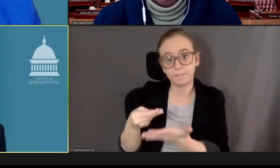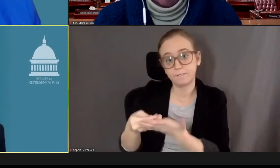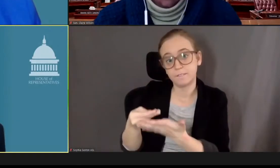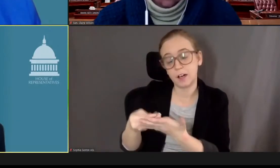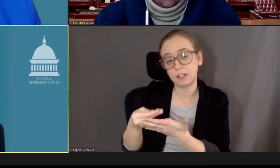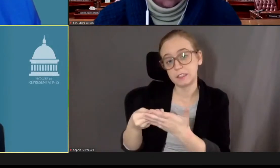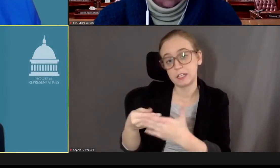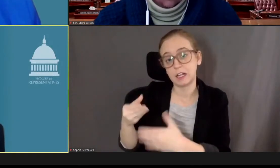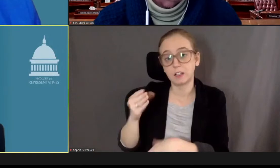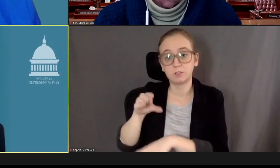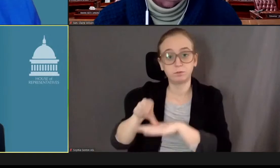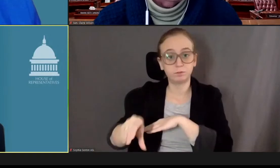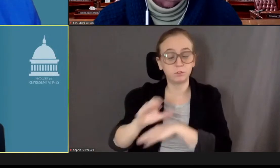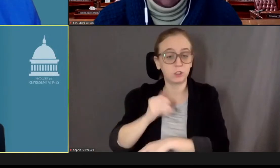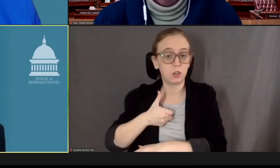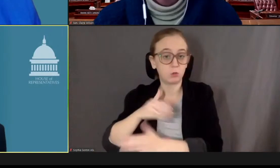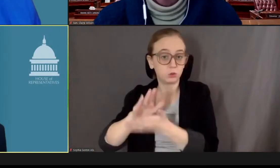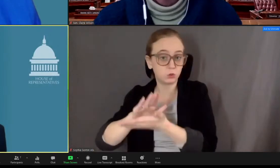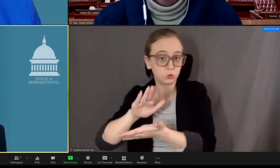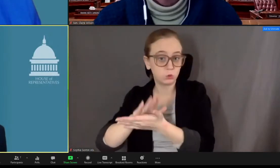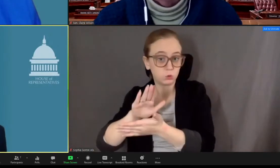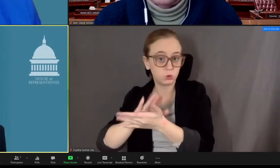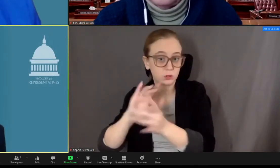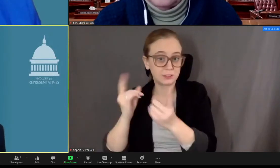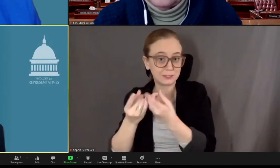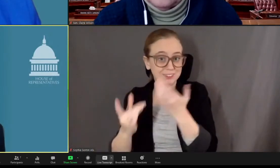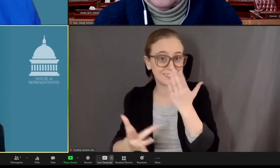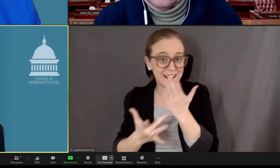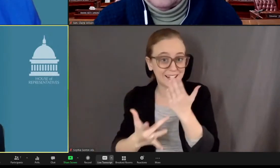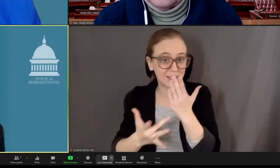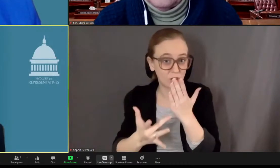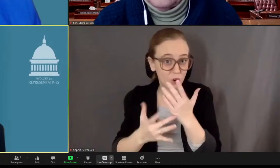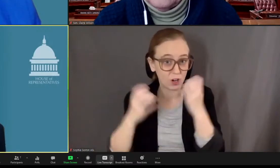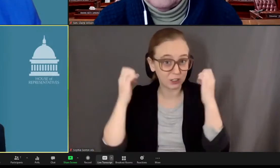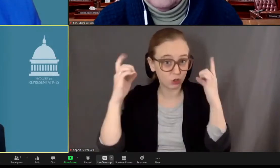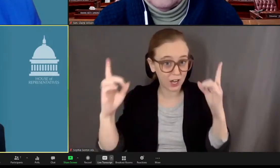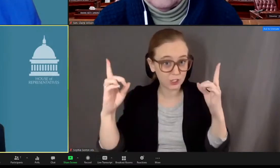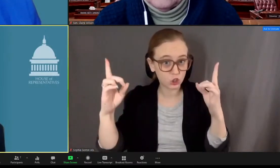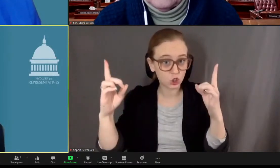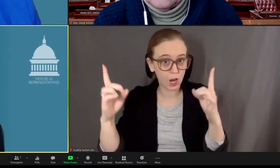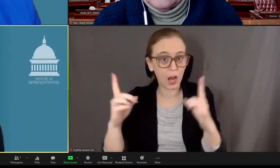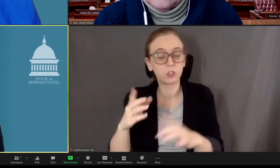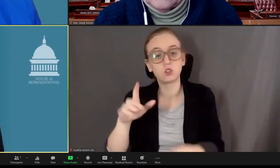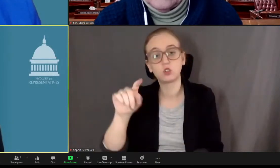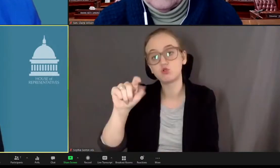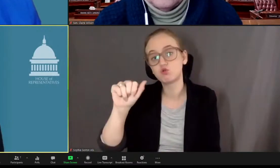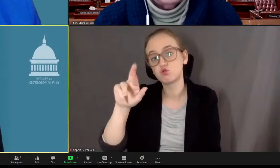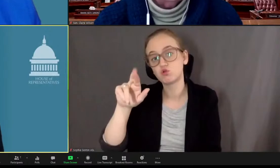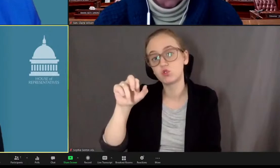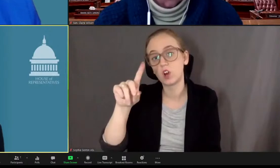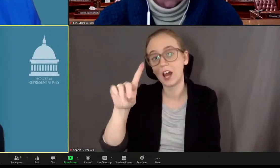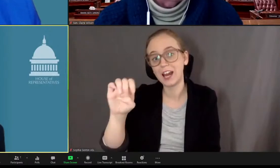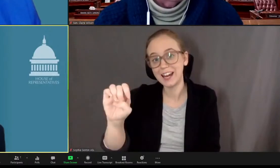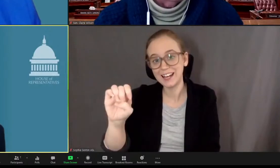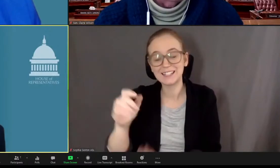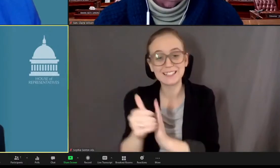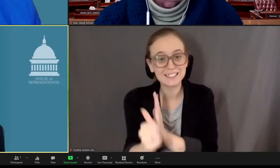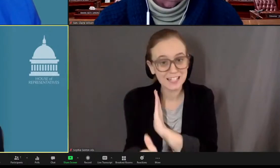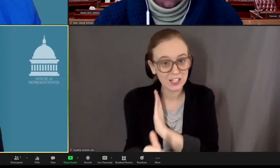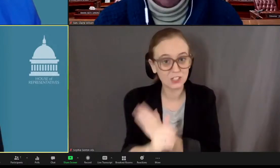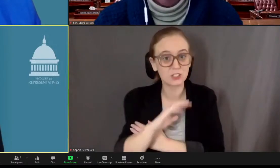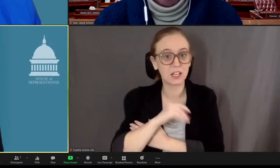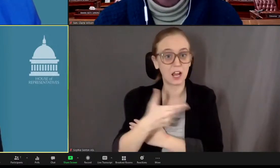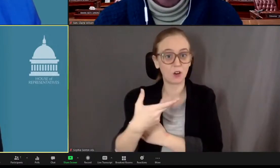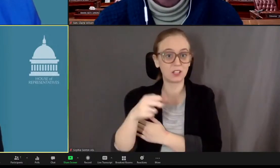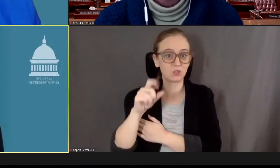technical education, pre-apprenticeship trades in our high schools, because I believe that'll be a big part of the economy as we move